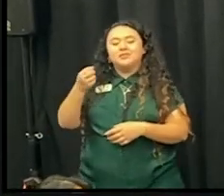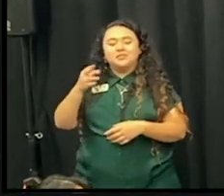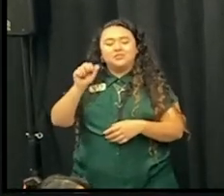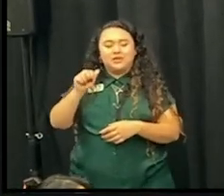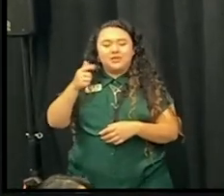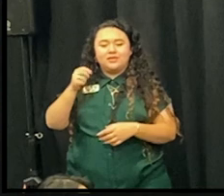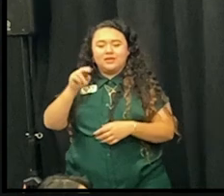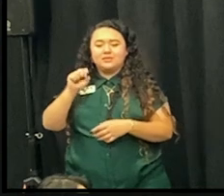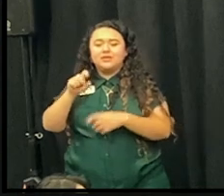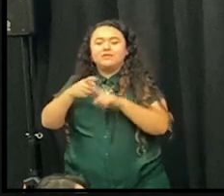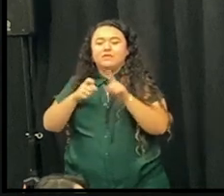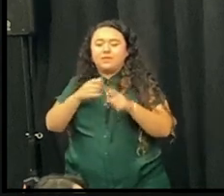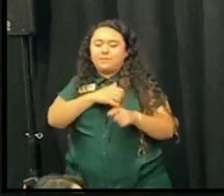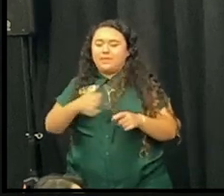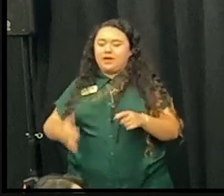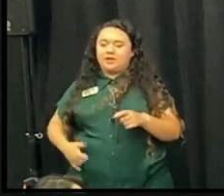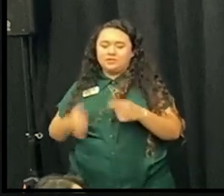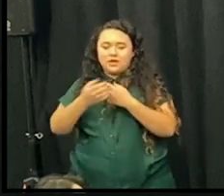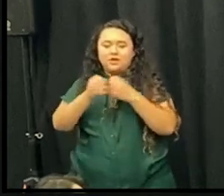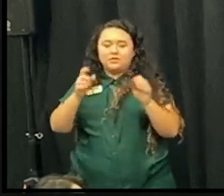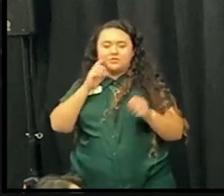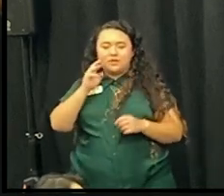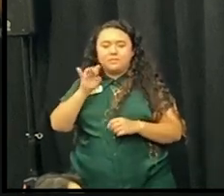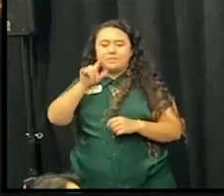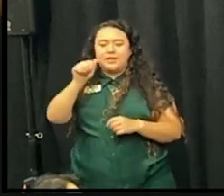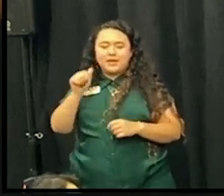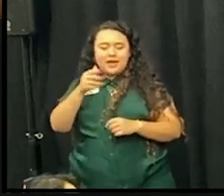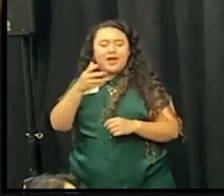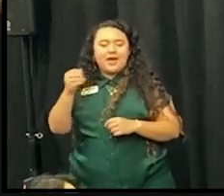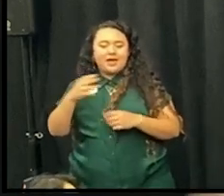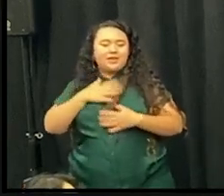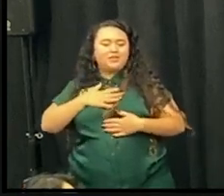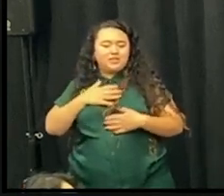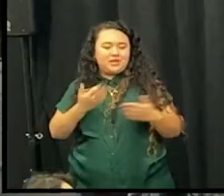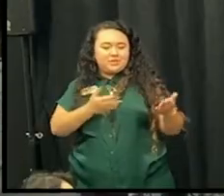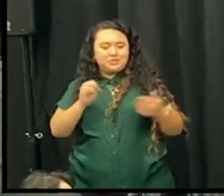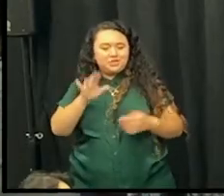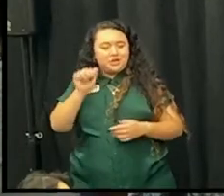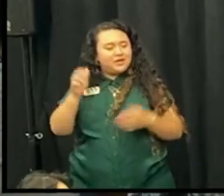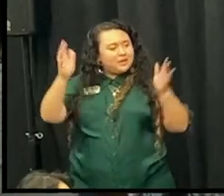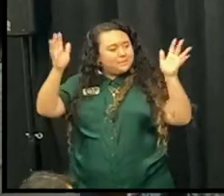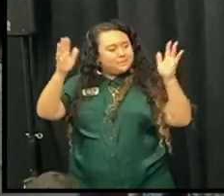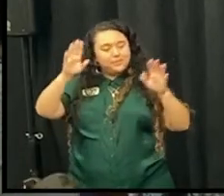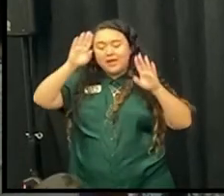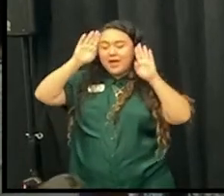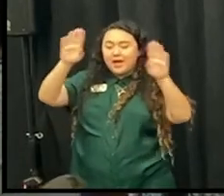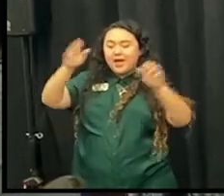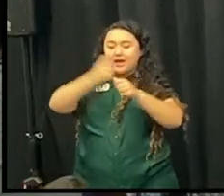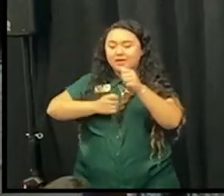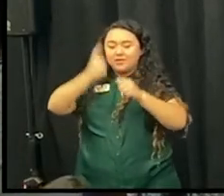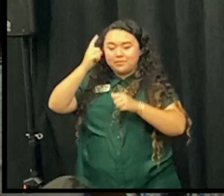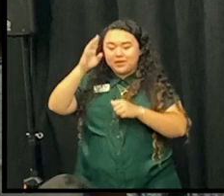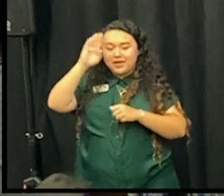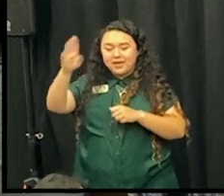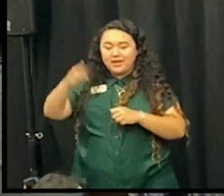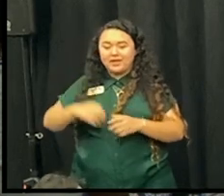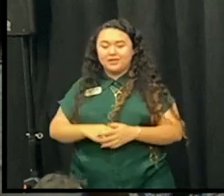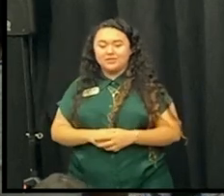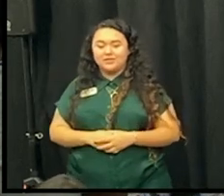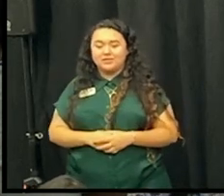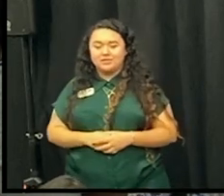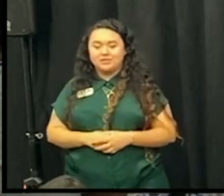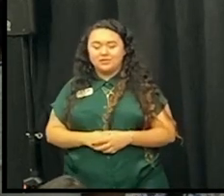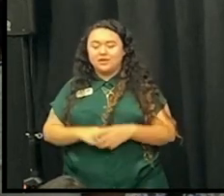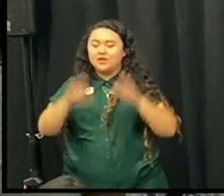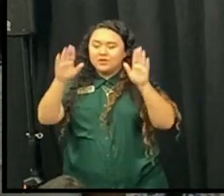the Mayor's Office of Media and Entertainment. Shira? Hello, everybody. Is this on? Yes. Okay. It's